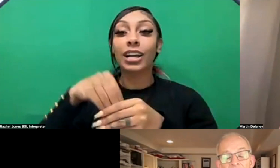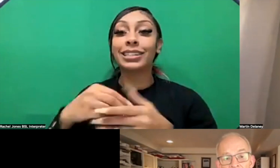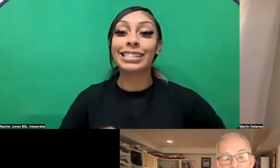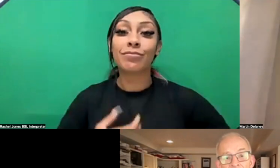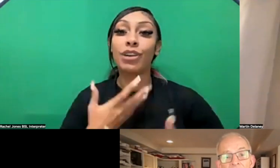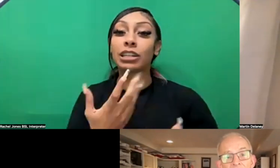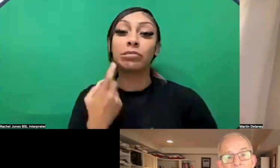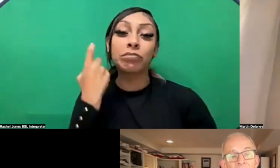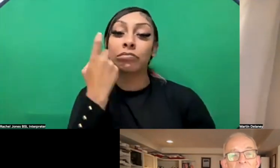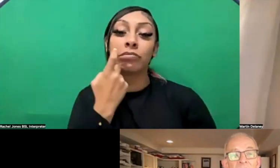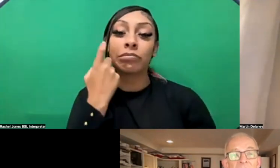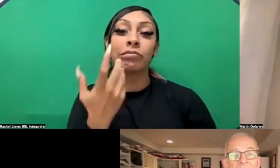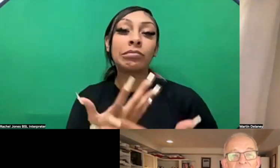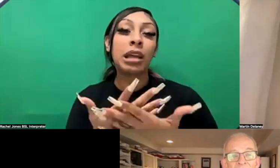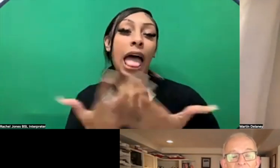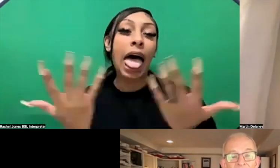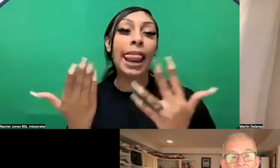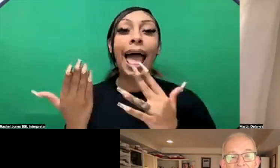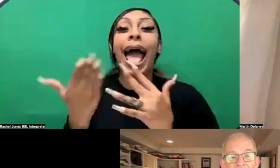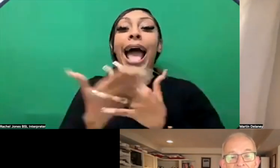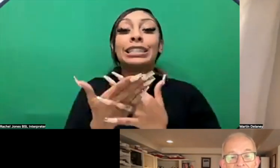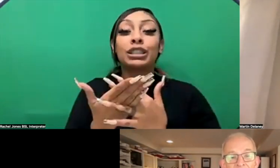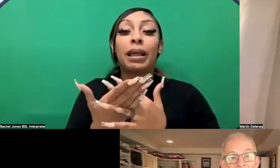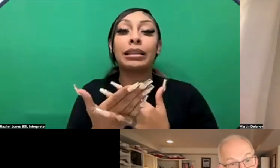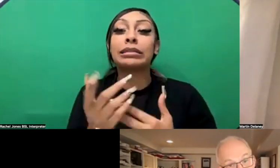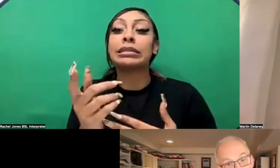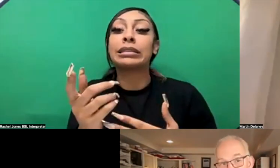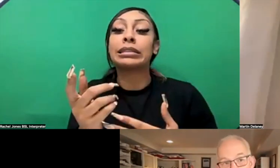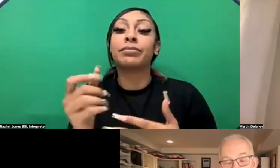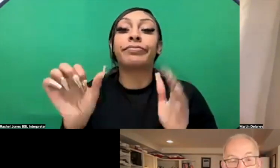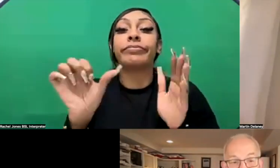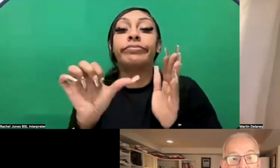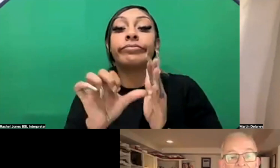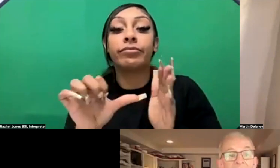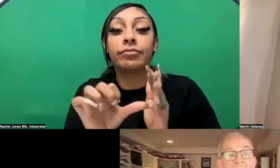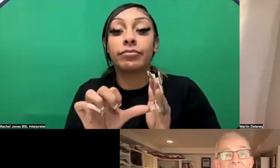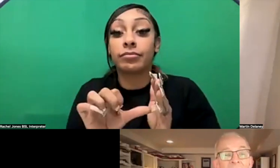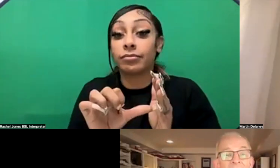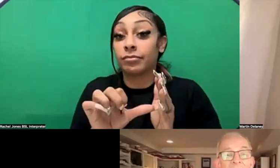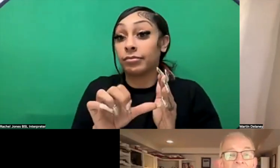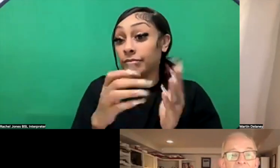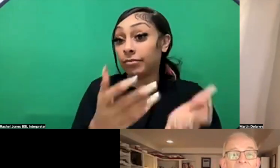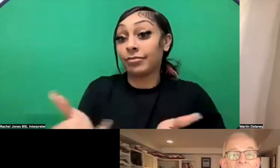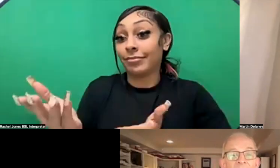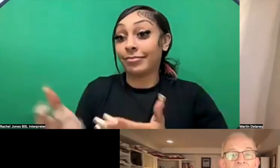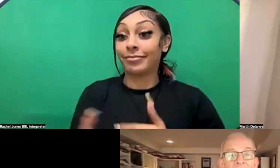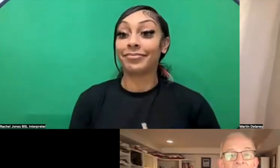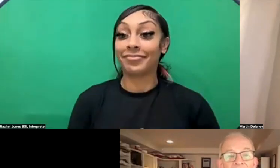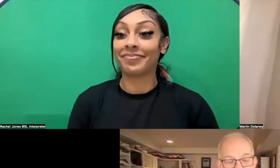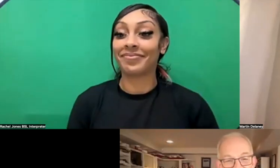any accessibility implications for that in terms of Would you enabling like to people to take it, Lele? Yeah.